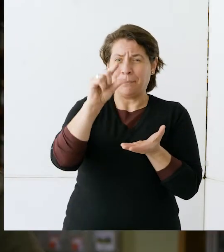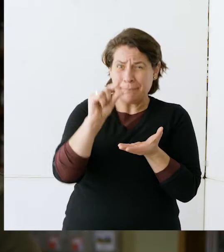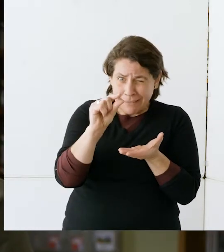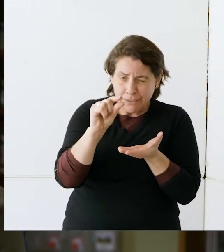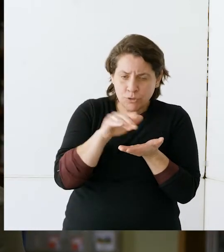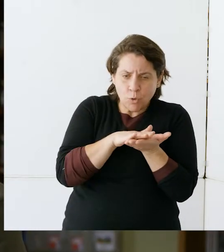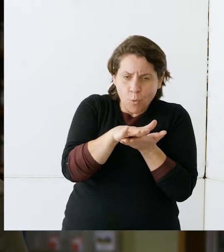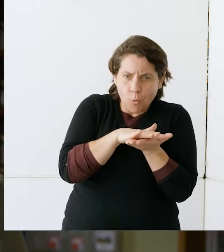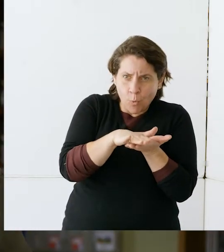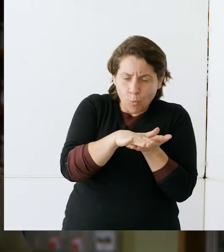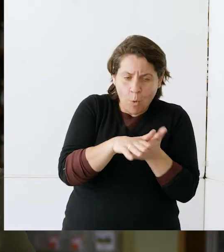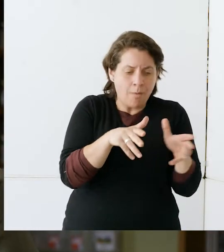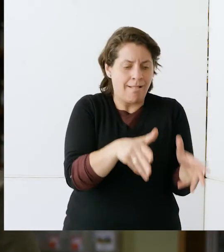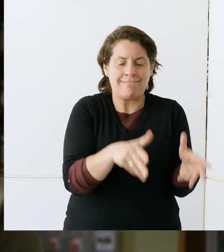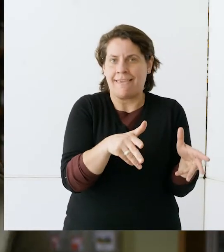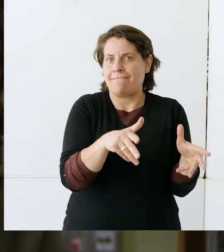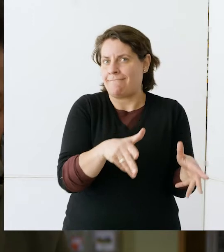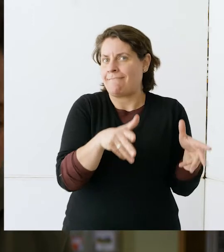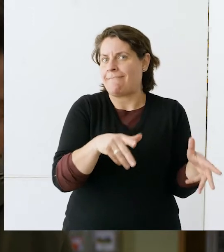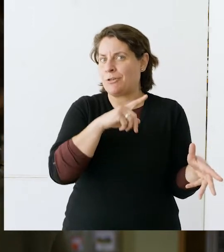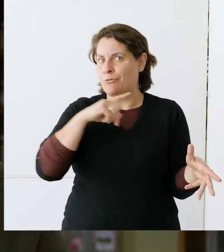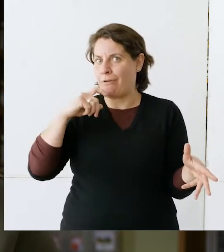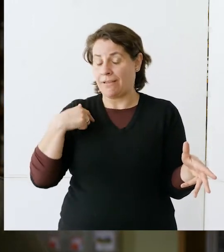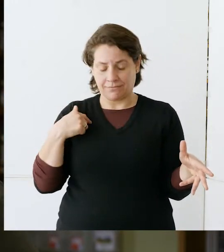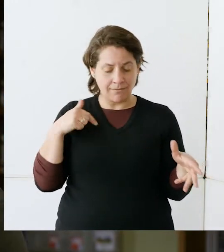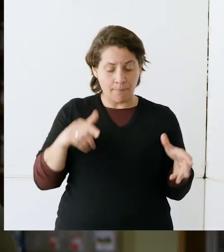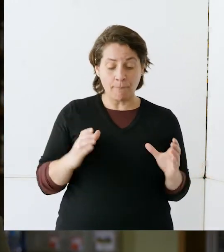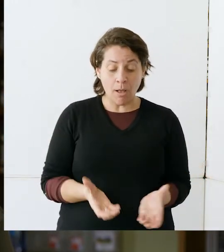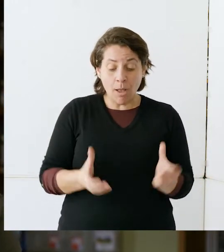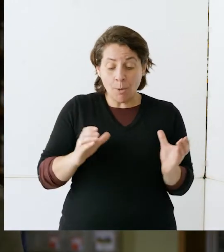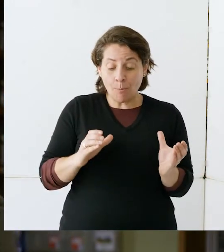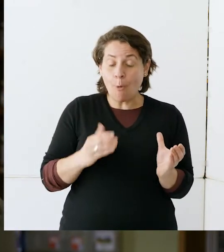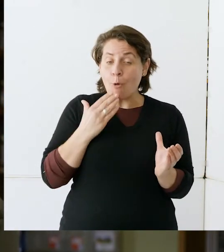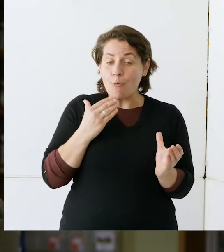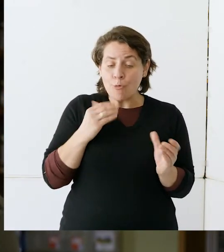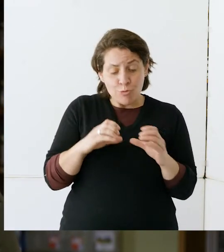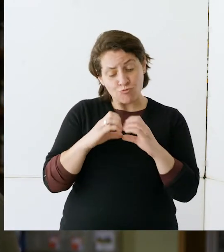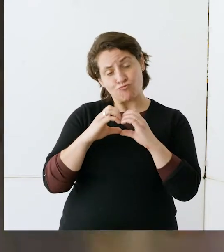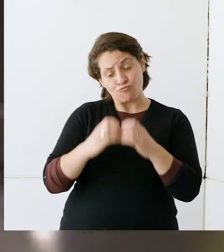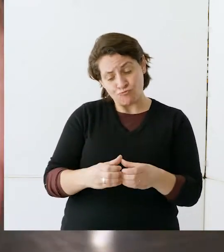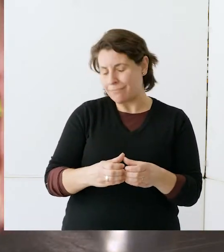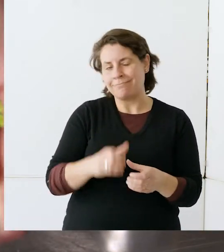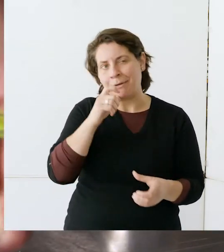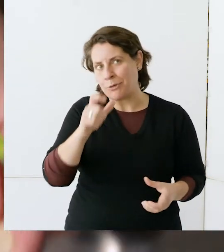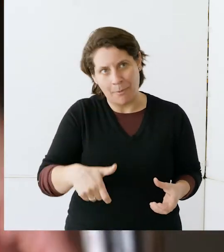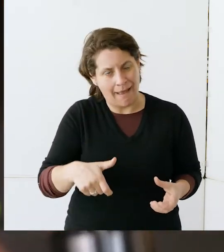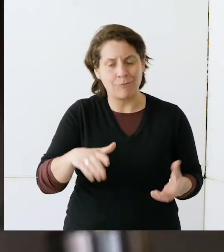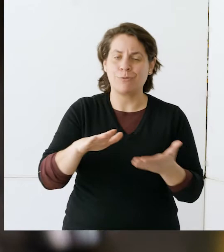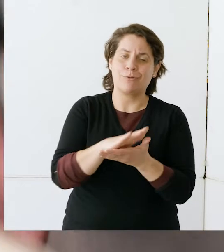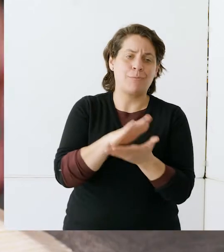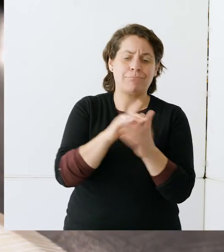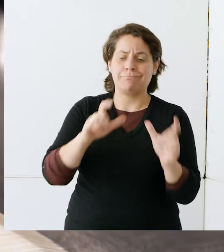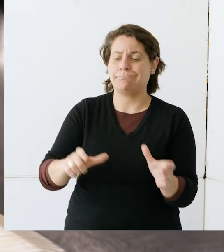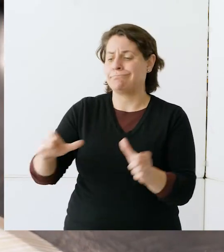ball. Take it, pinch it, roll it. Lay it down to dry. I'm using this cute little heart bowl, but